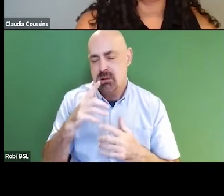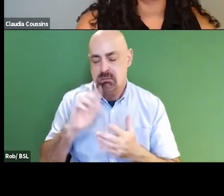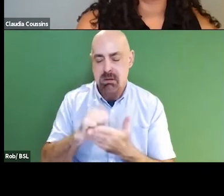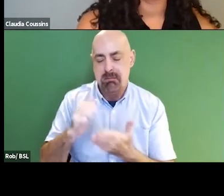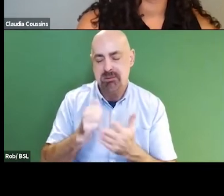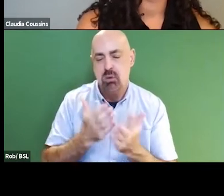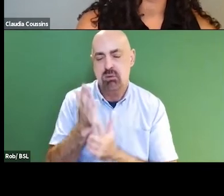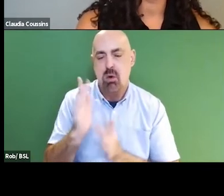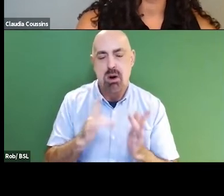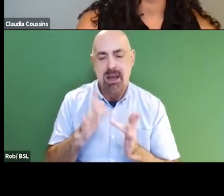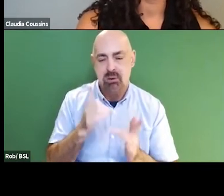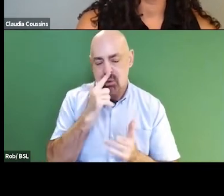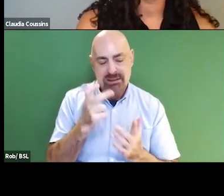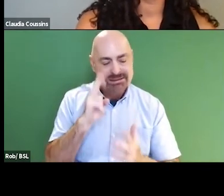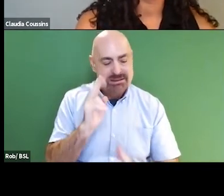the website.